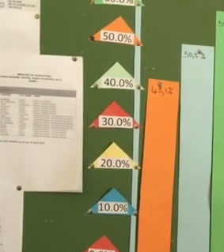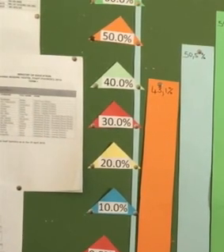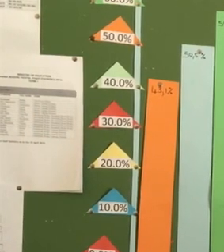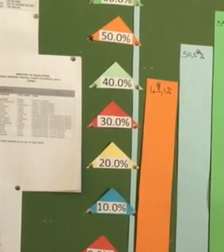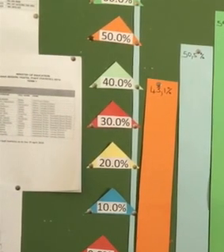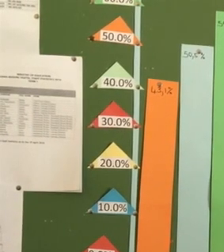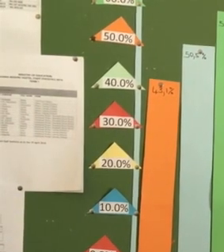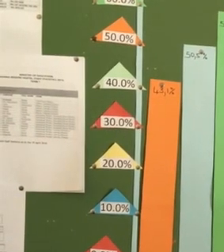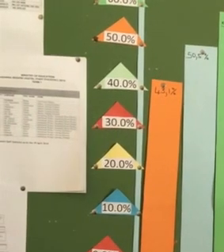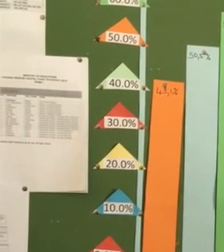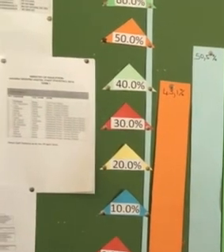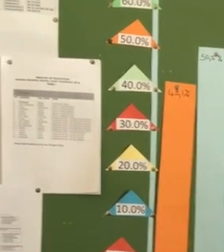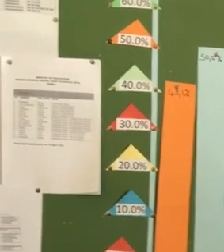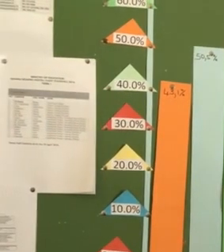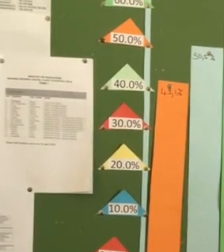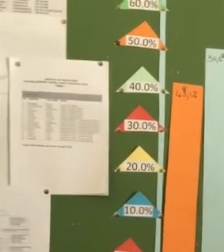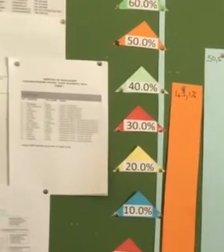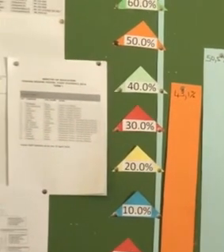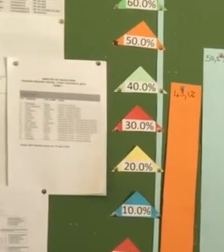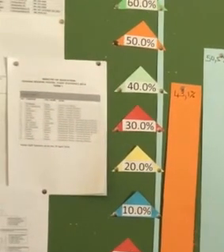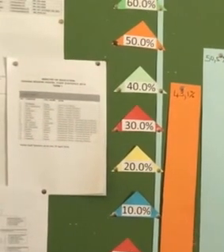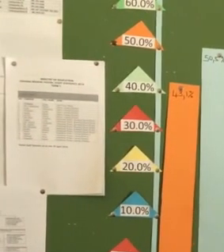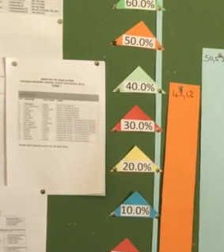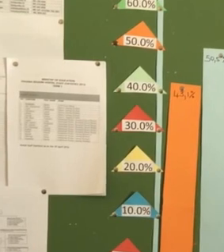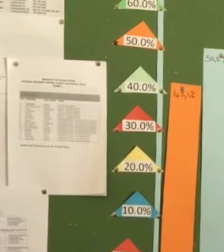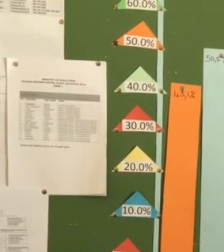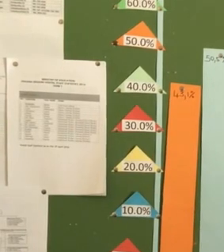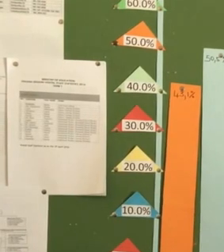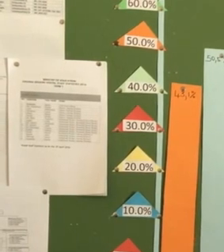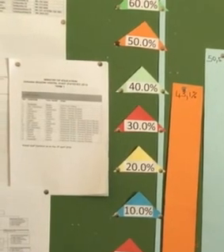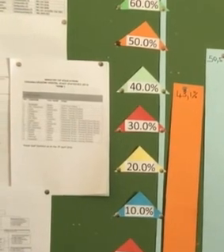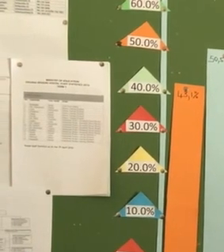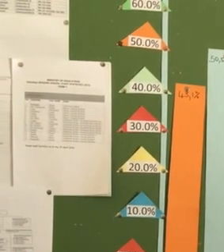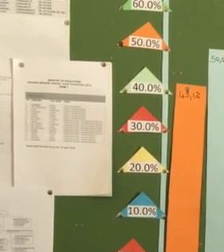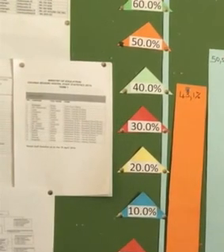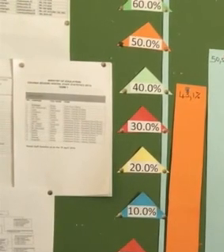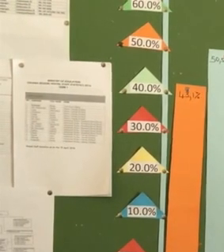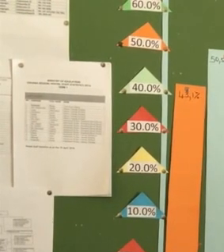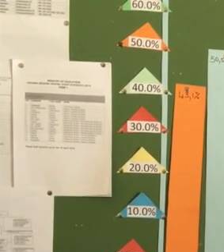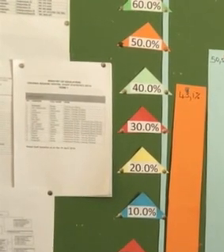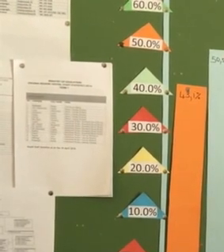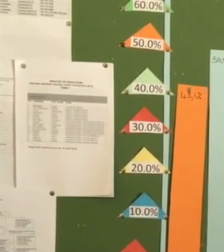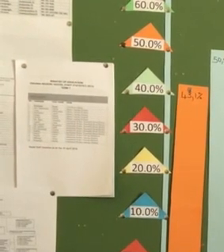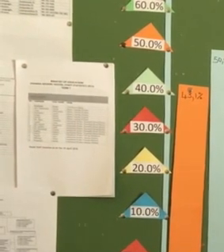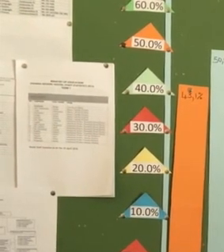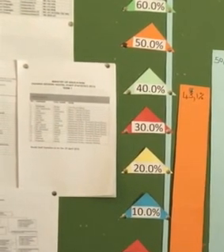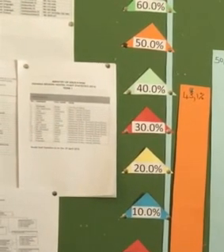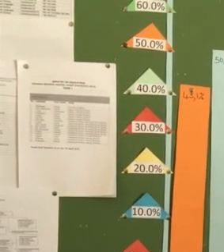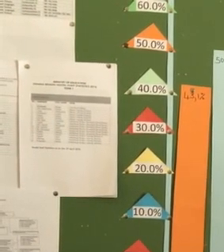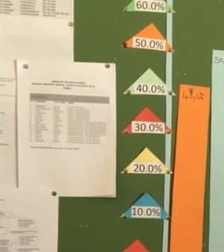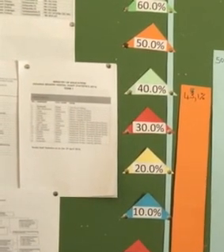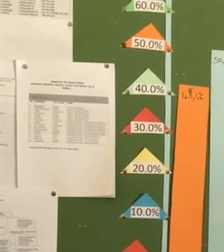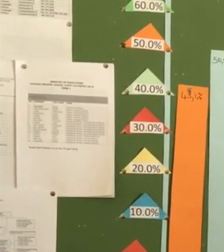parents should come collect the learning materials from schools to avoid learners or children